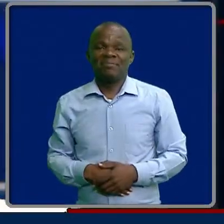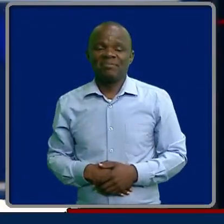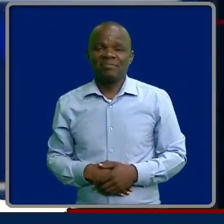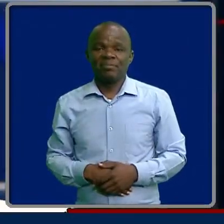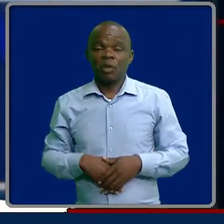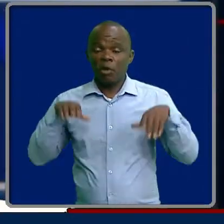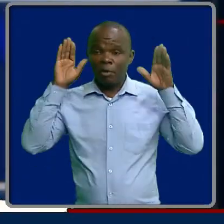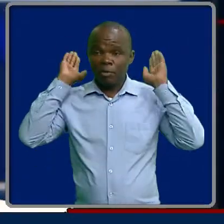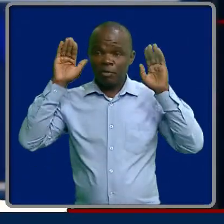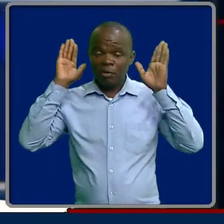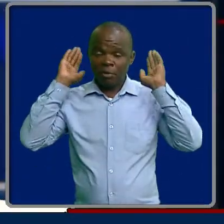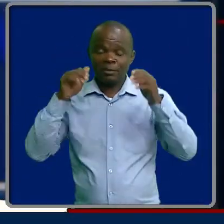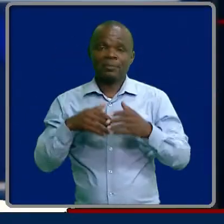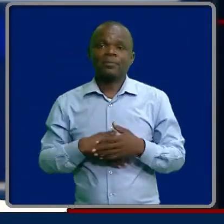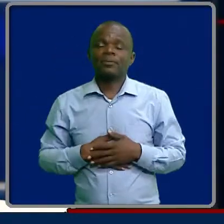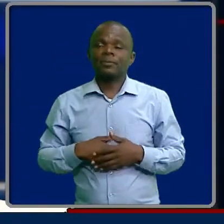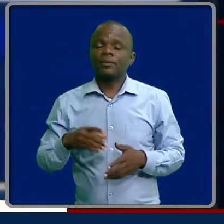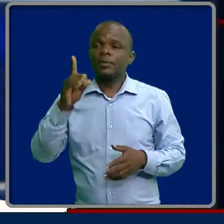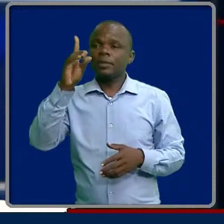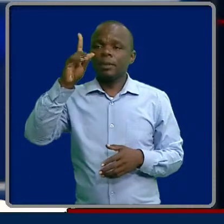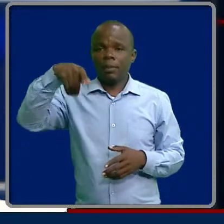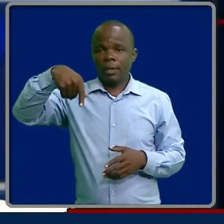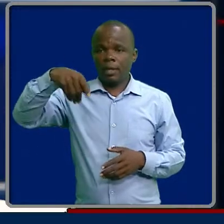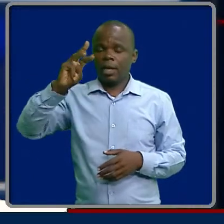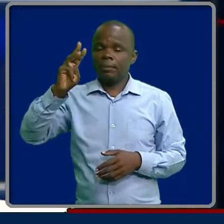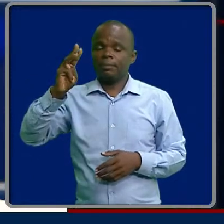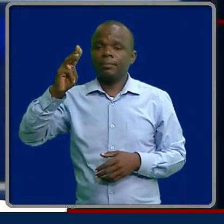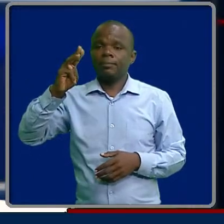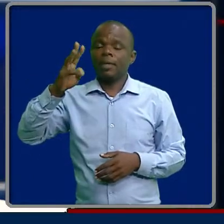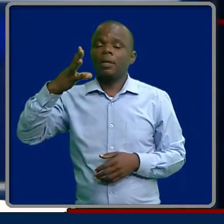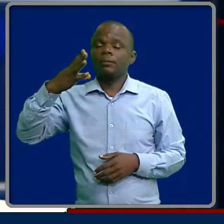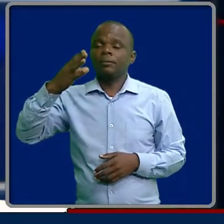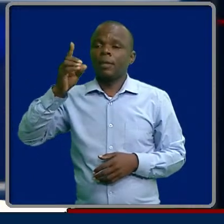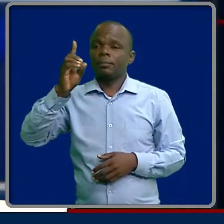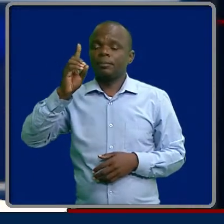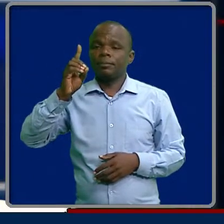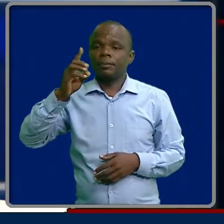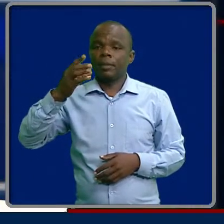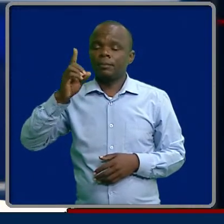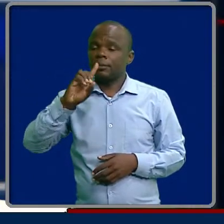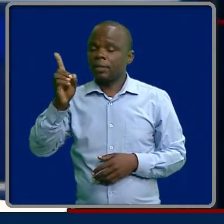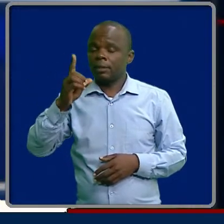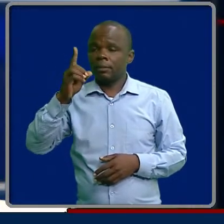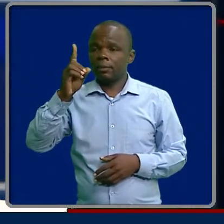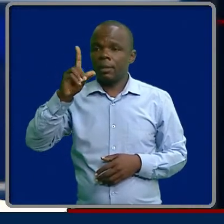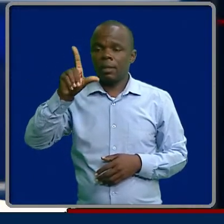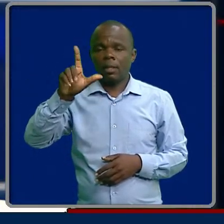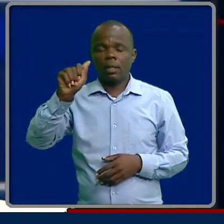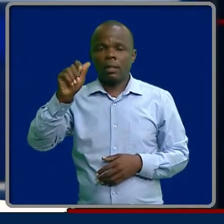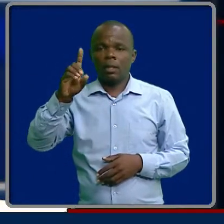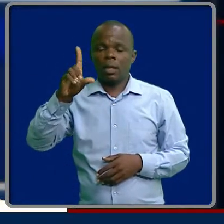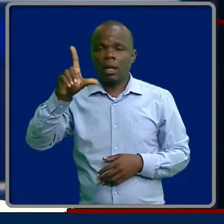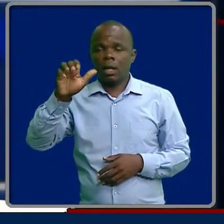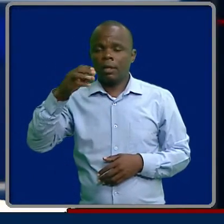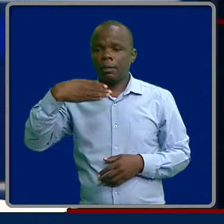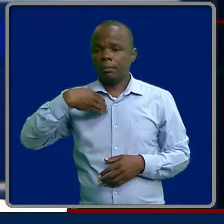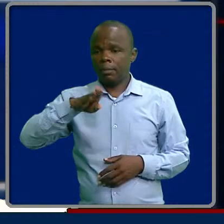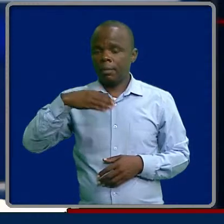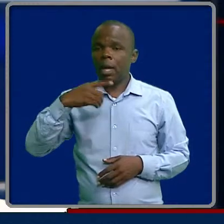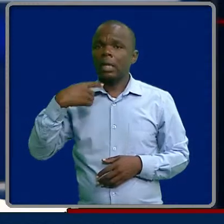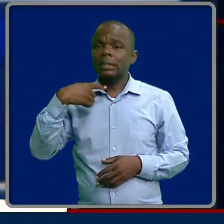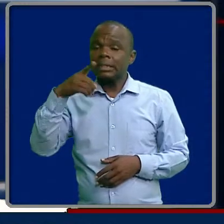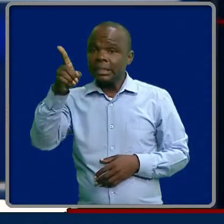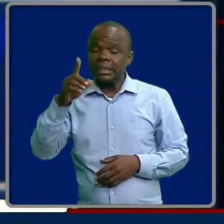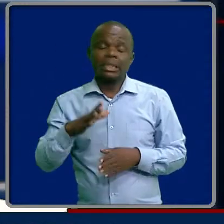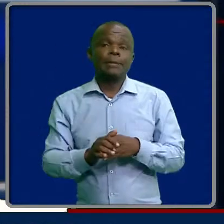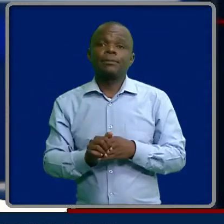And now the news in detail. The Deputy Prime Minister Senator Thulsile Dladla says Autism Awareness Day is a day to educate about the